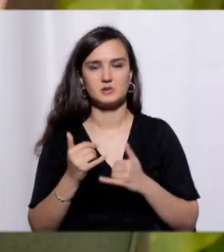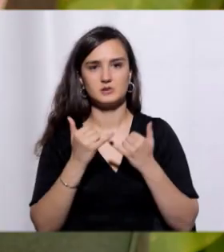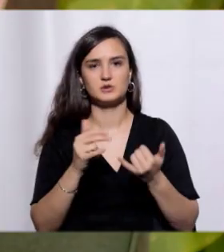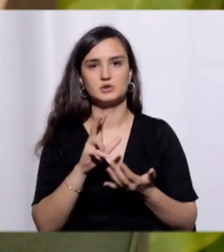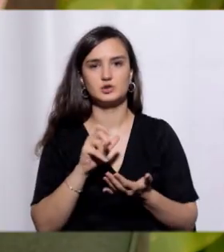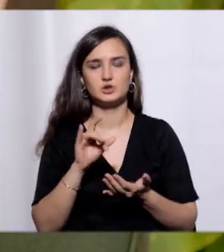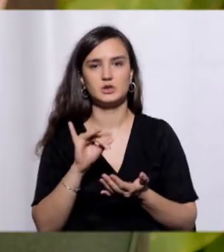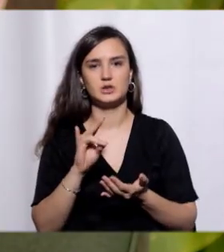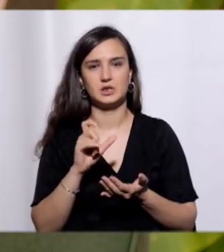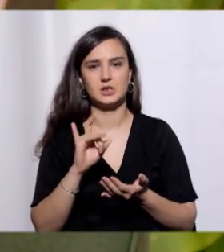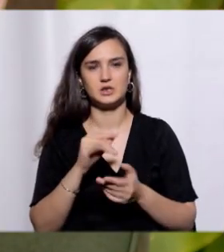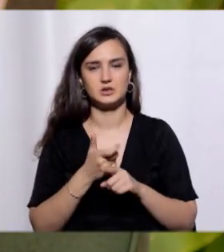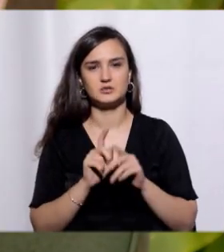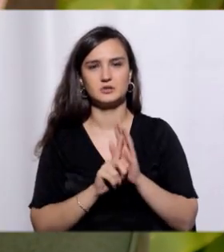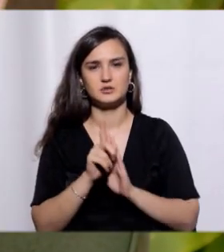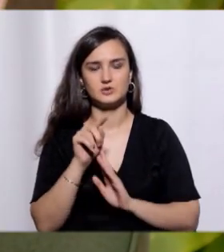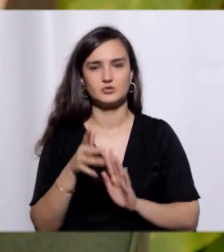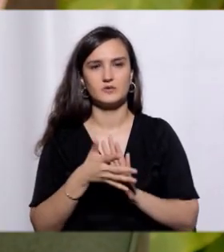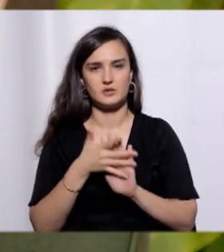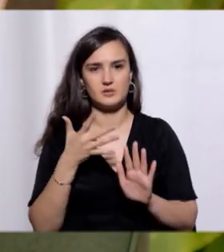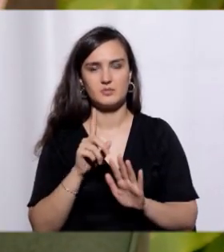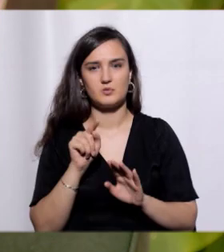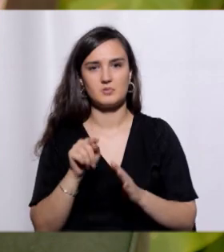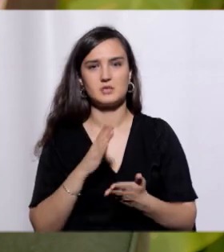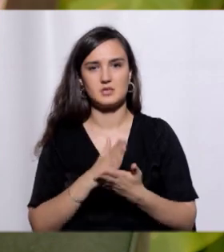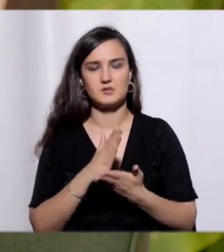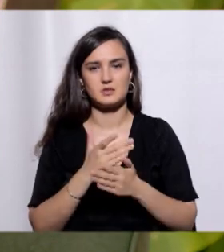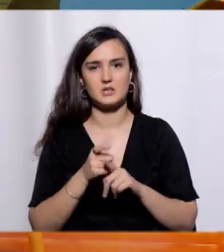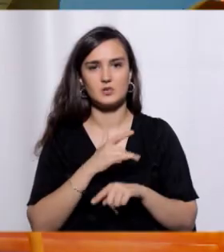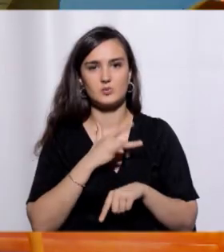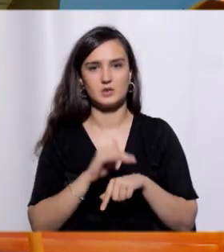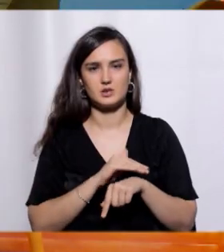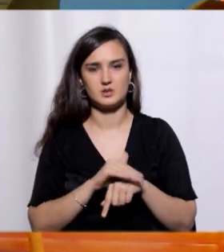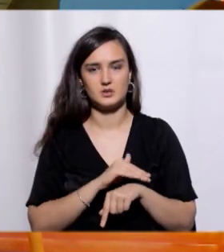Eyre. She, from the very beginning, realizes that he has a kind heart.